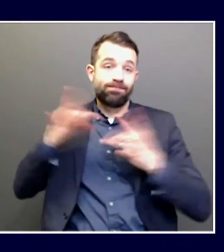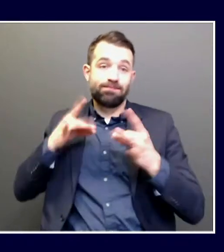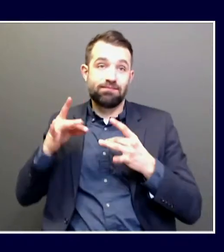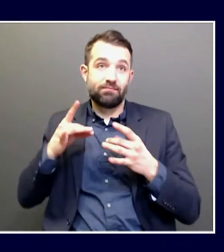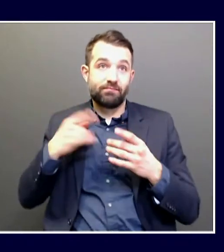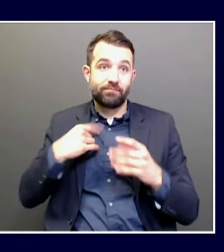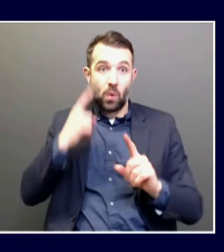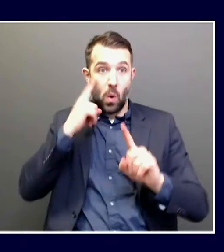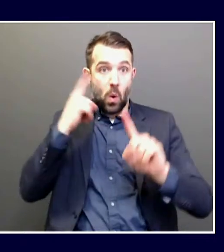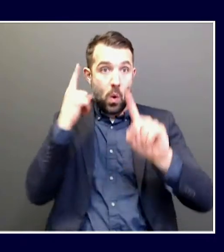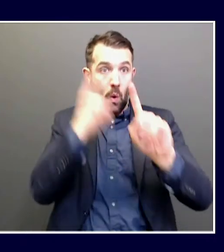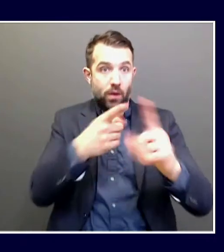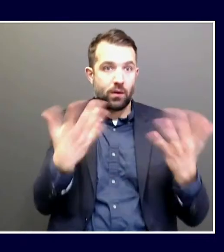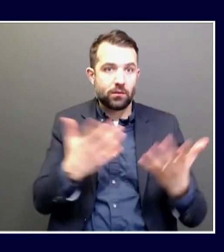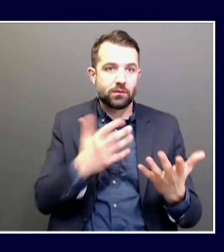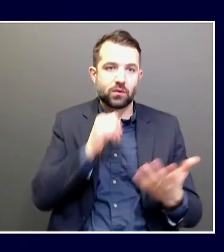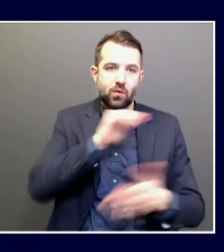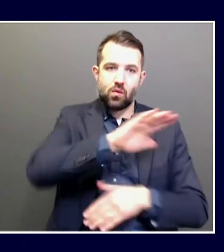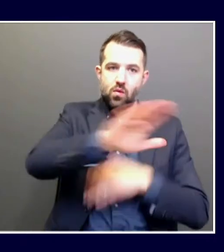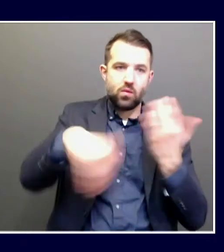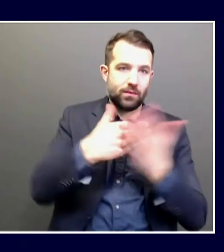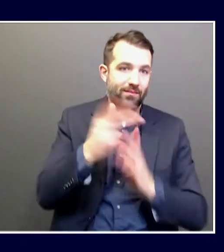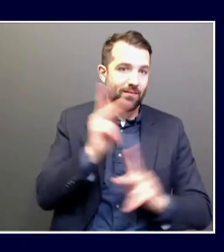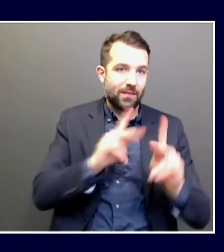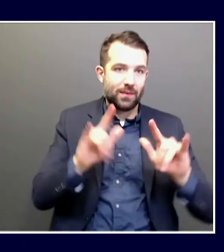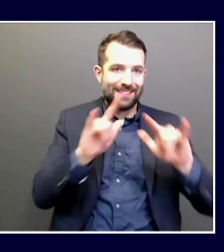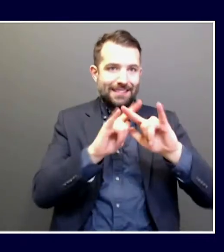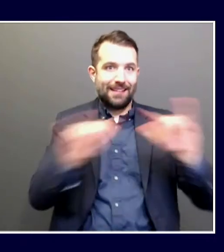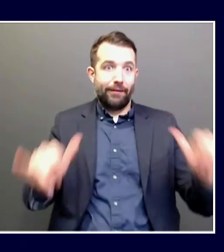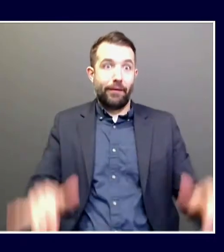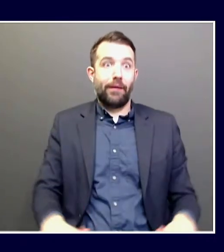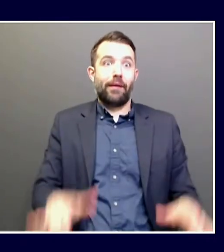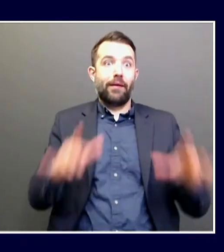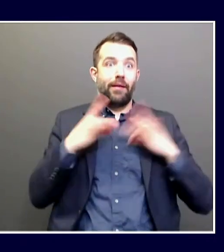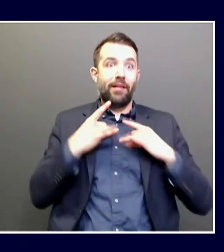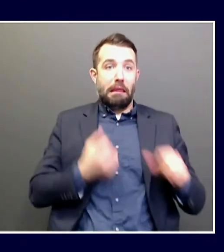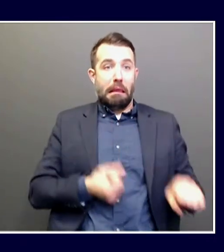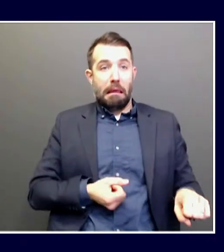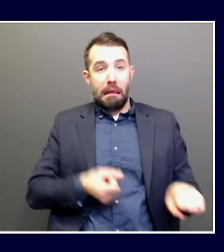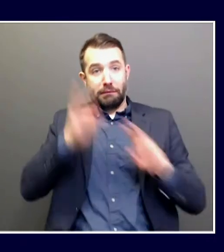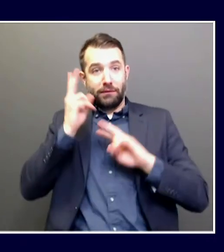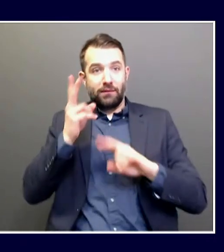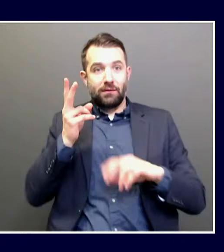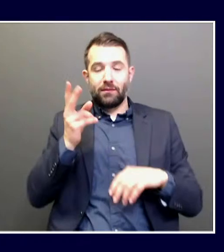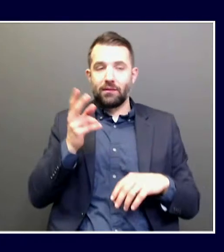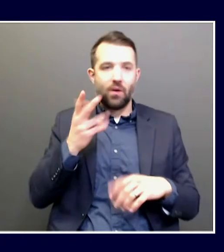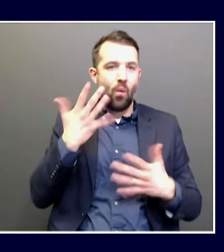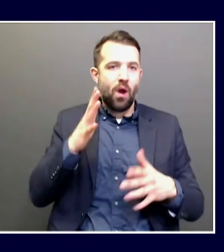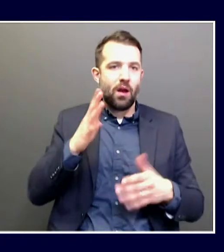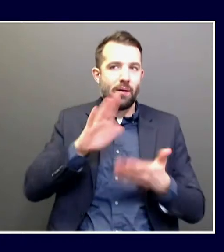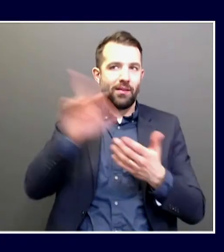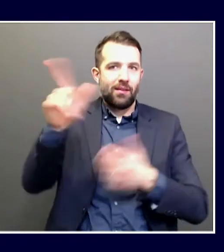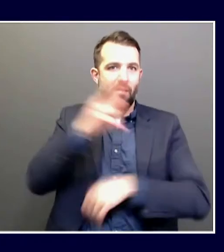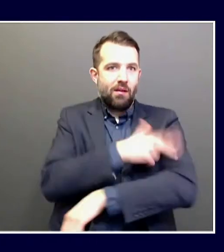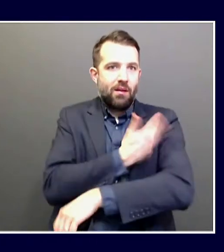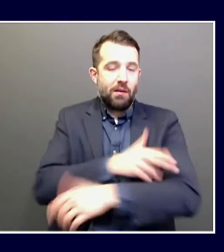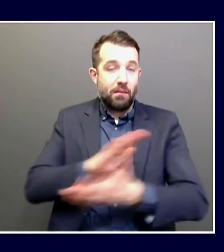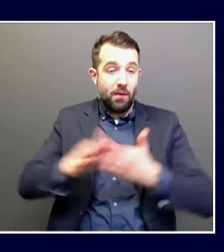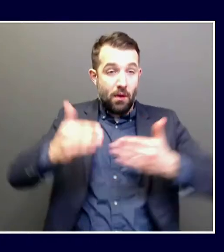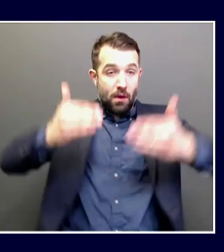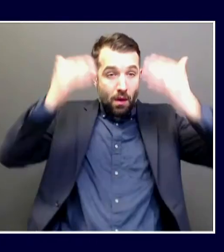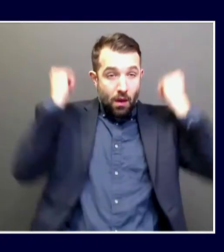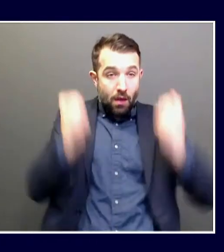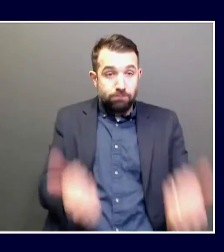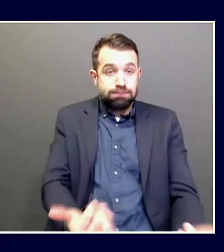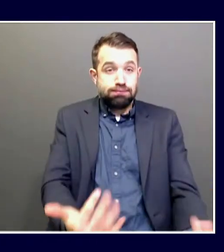Omicron happens on the same day. We want to make sure that the hospital system doesn't get overwhelmed. But if that were the case, then yeah, we